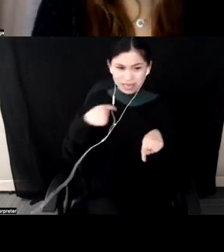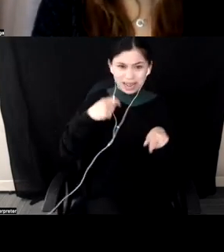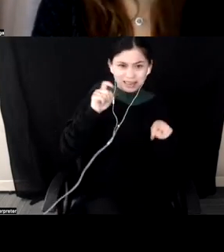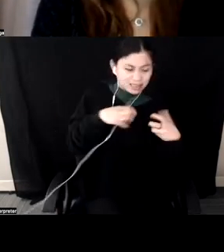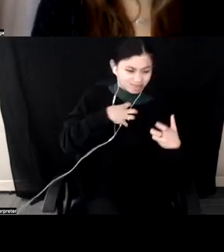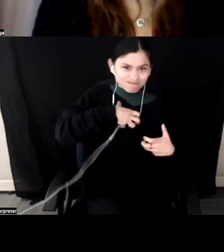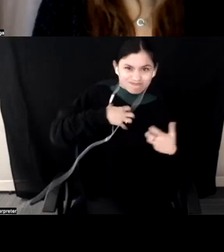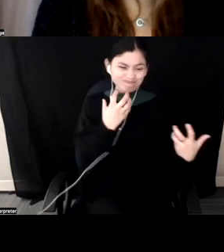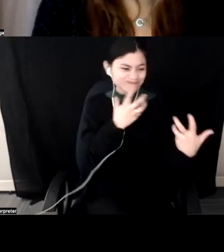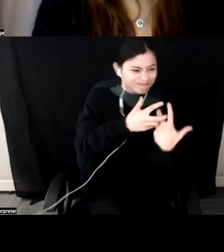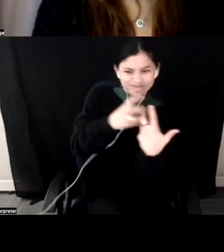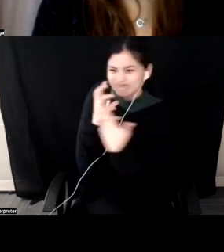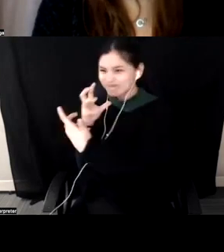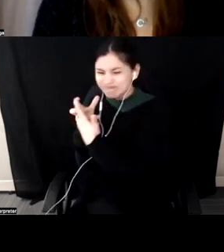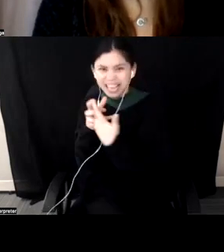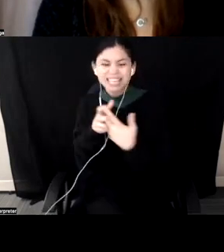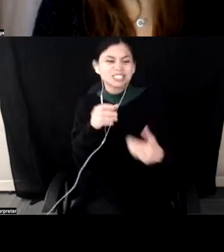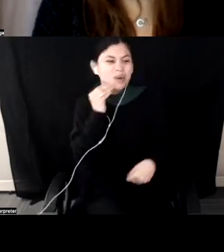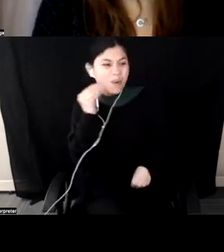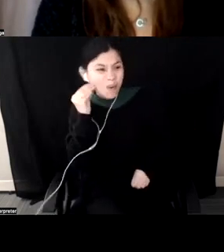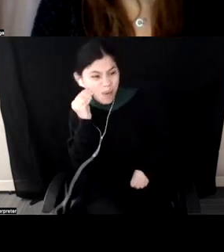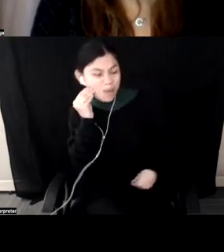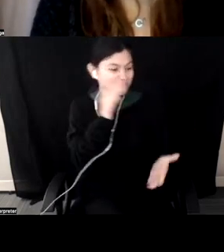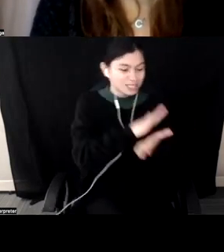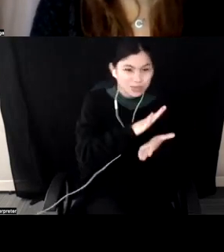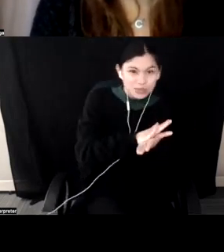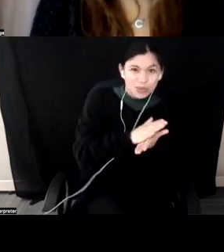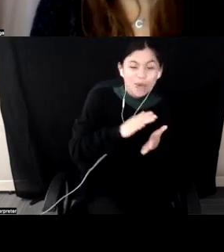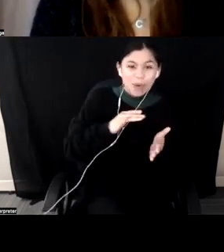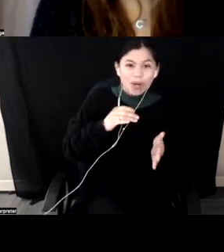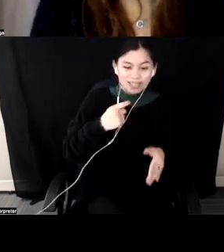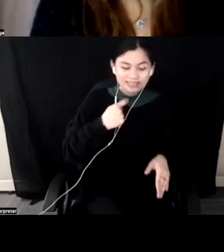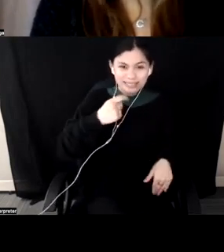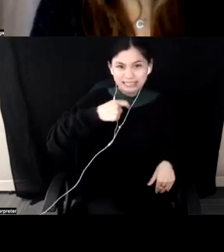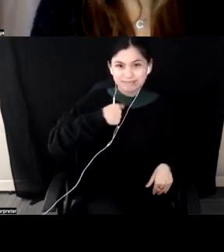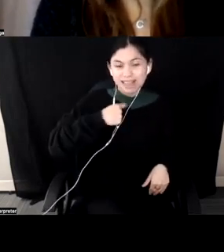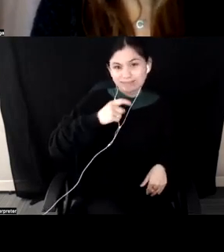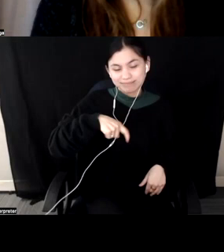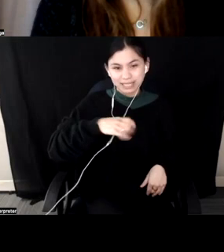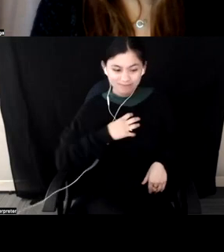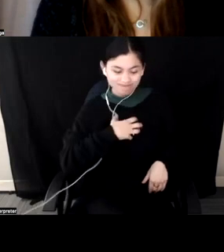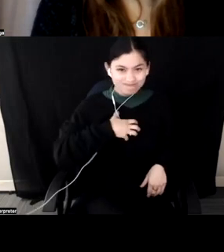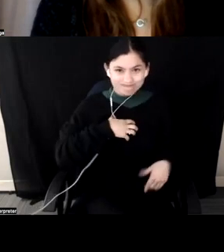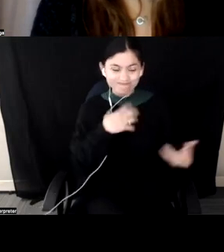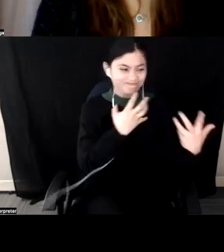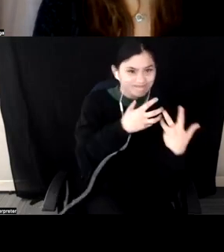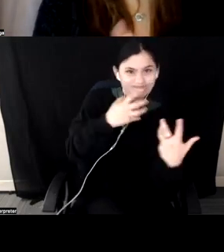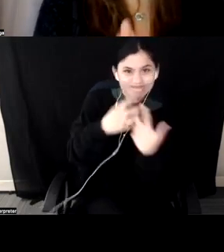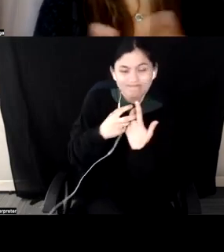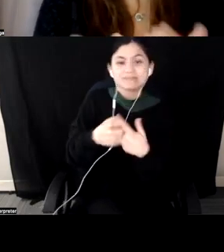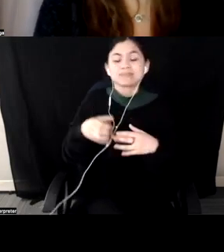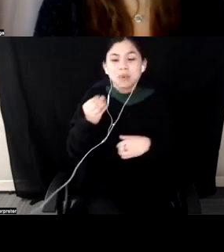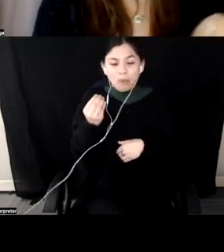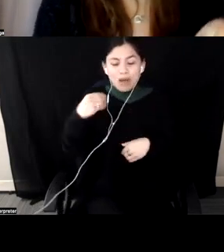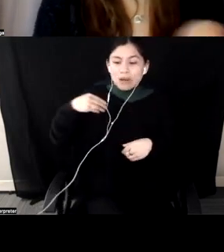in the best that I could at school. So along the way, I learned to become